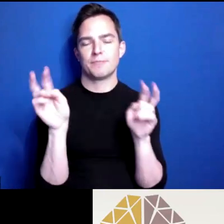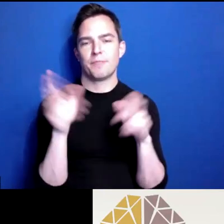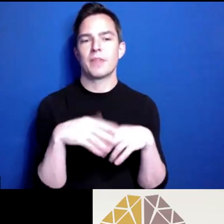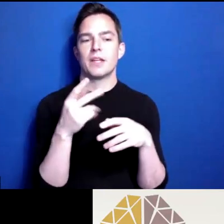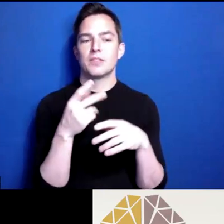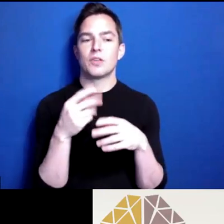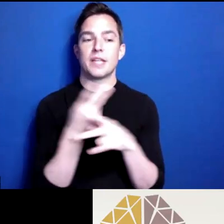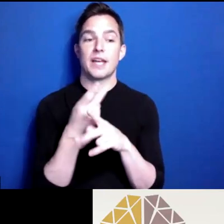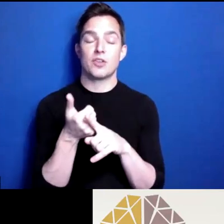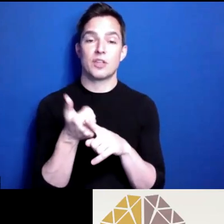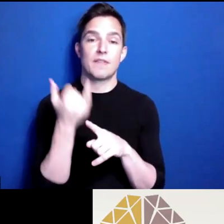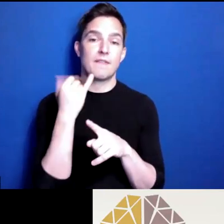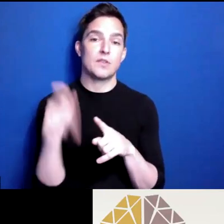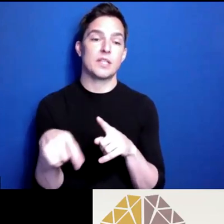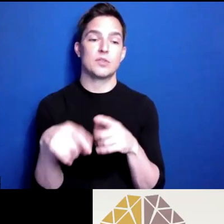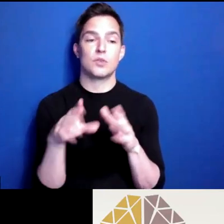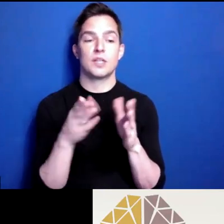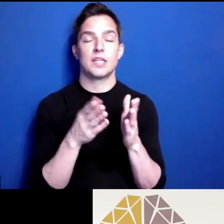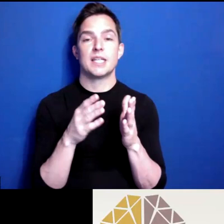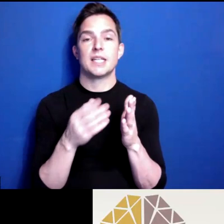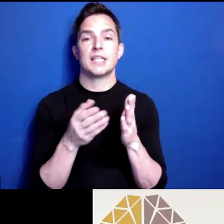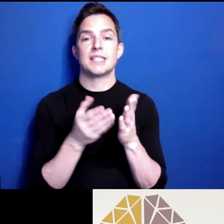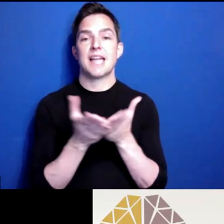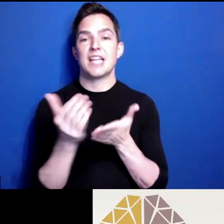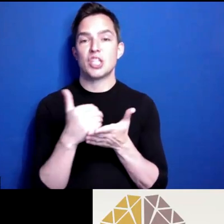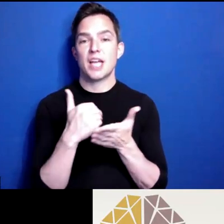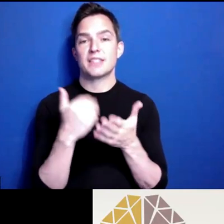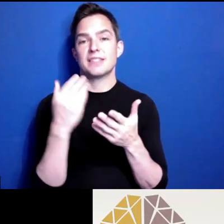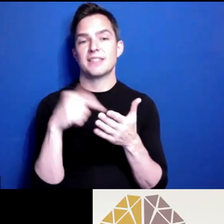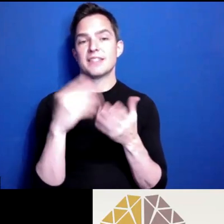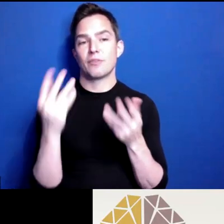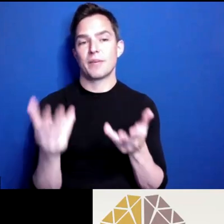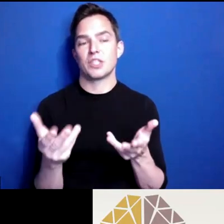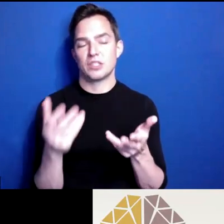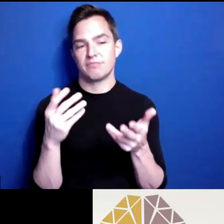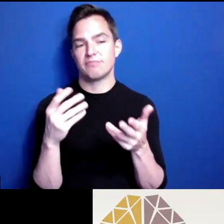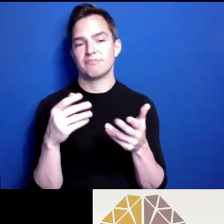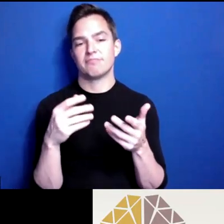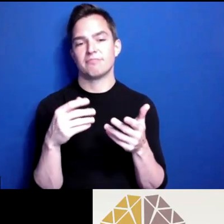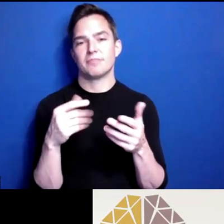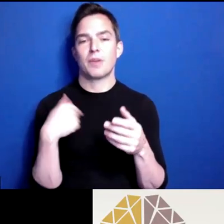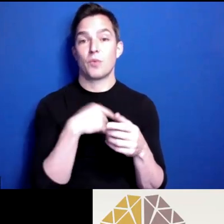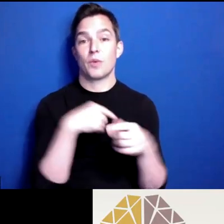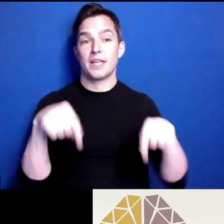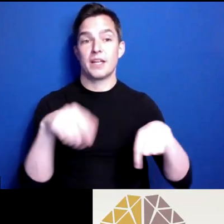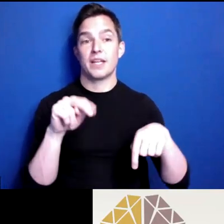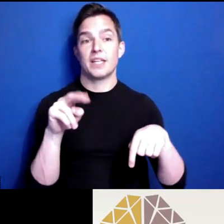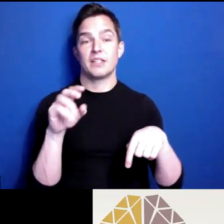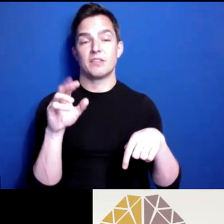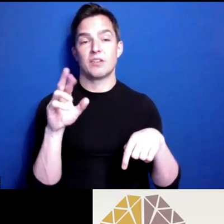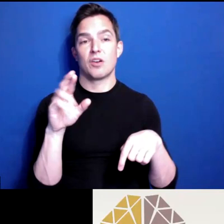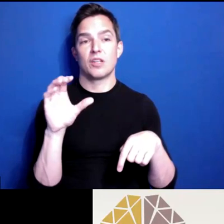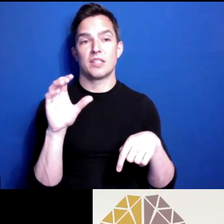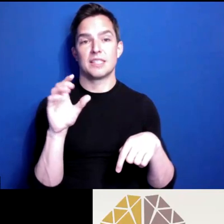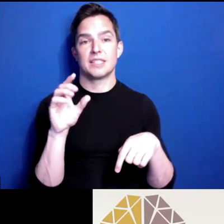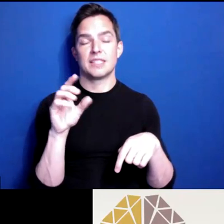need to digest information, or just take a break from the information. But we here in NRC are here for you in